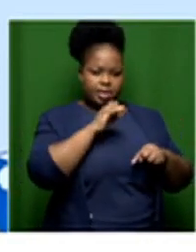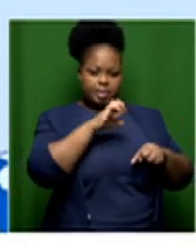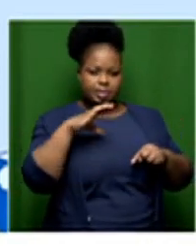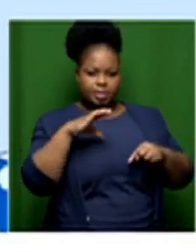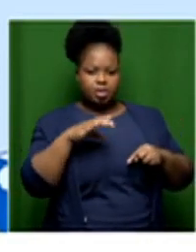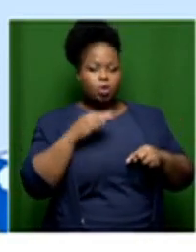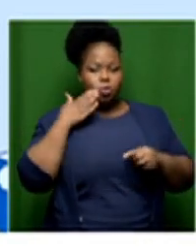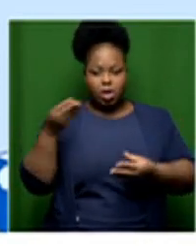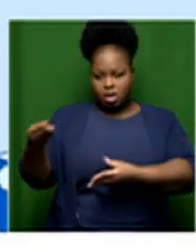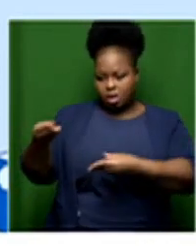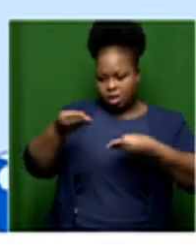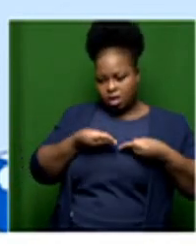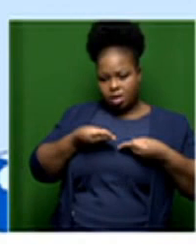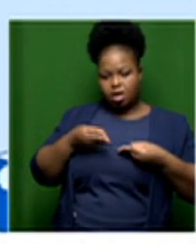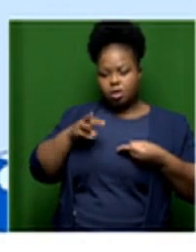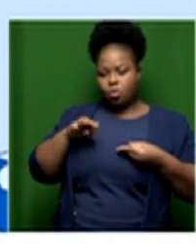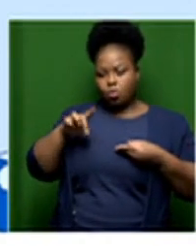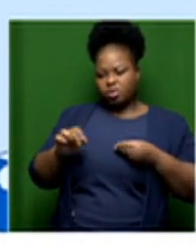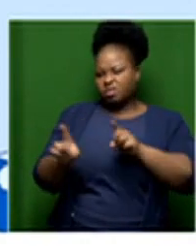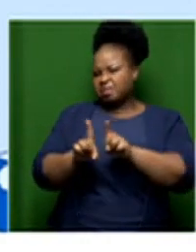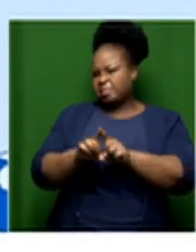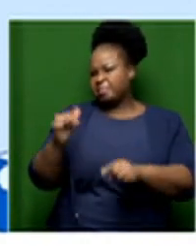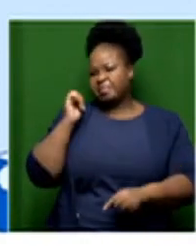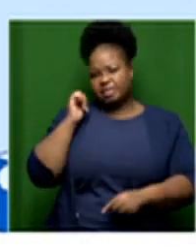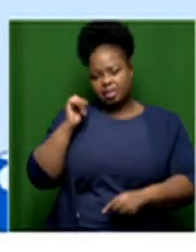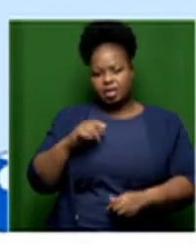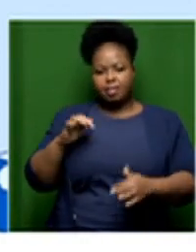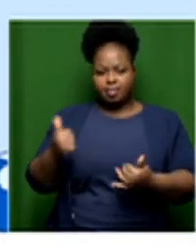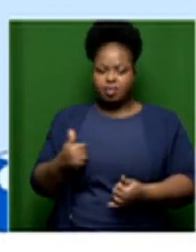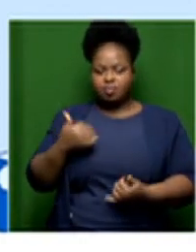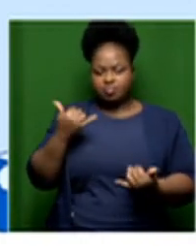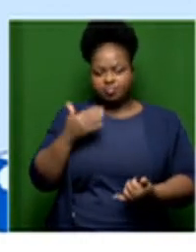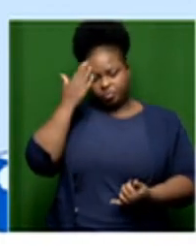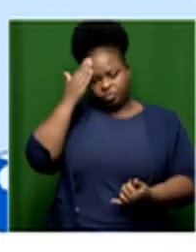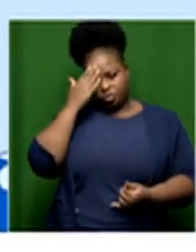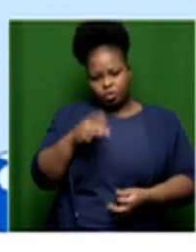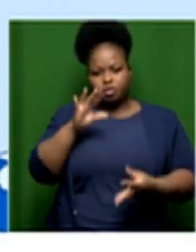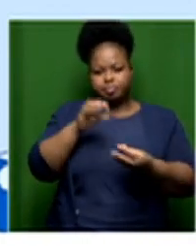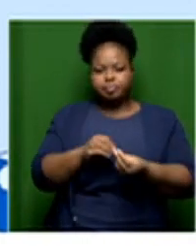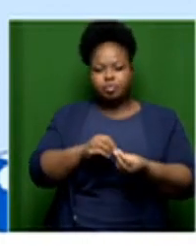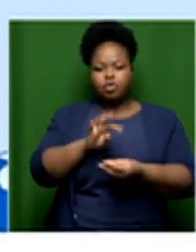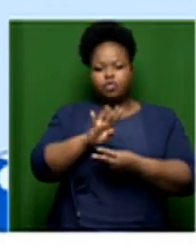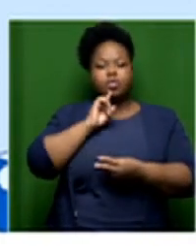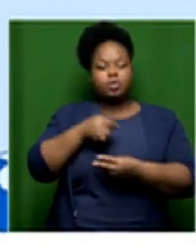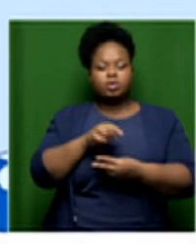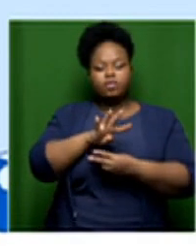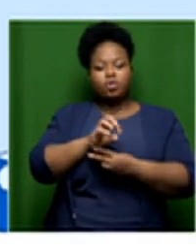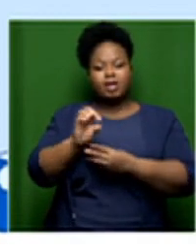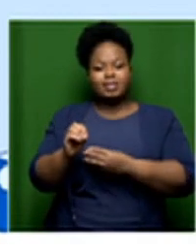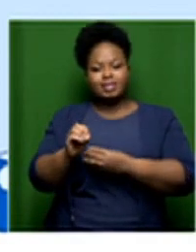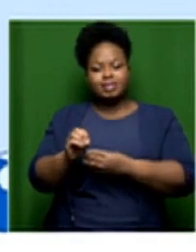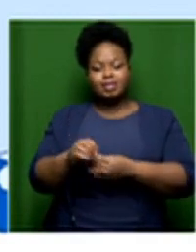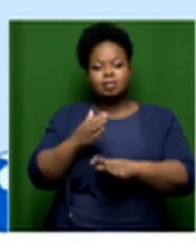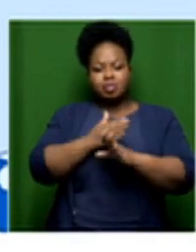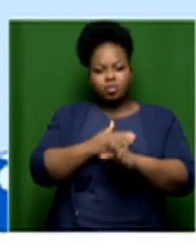have received the wards, as we have done yesterday. And we now know that of the 4,400 odd wards that have